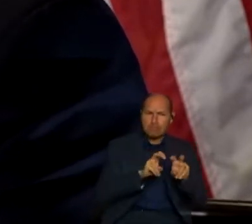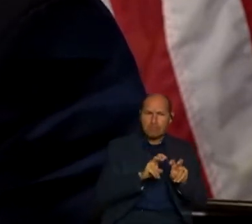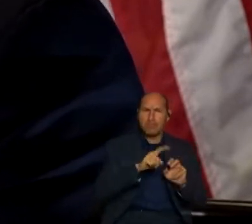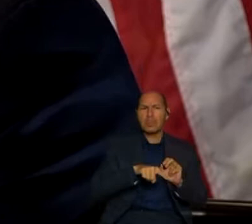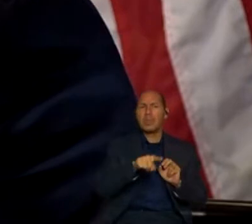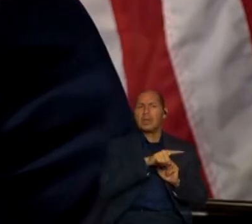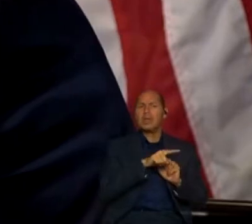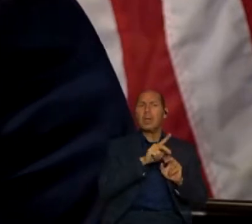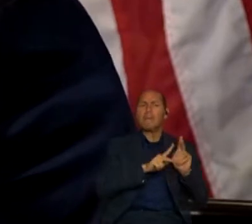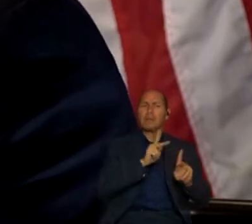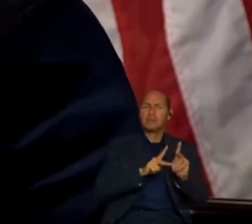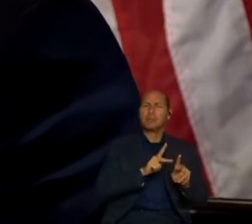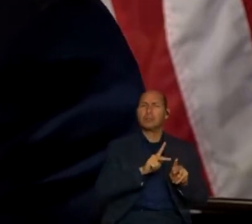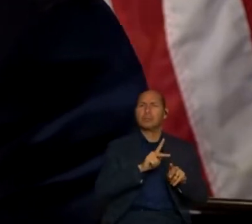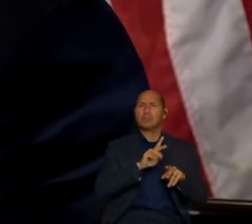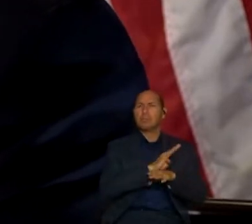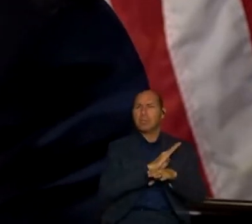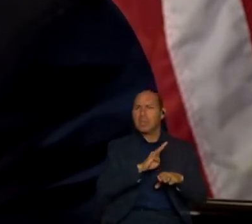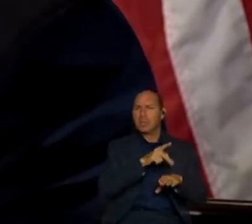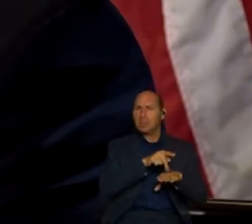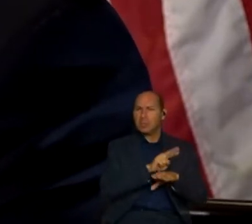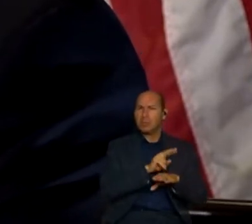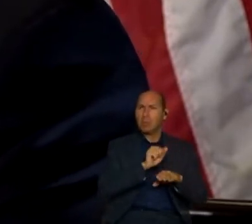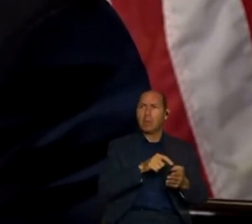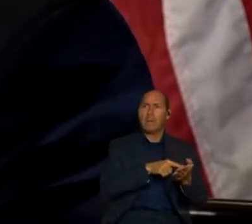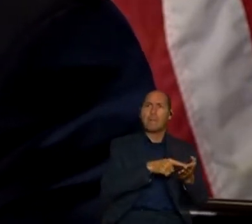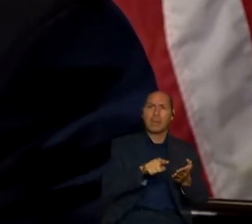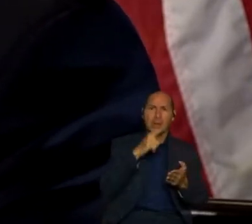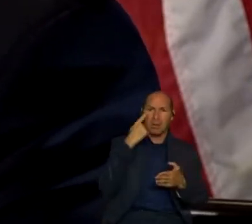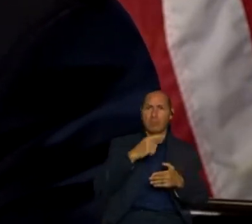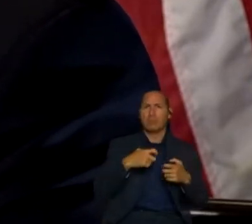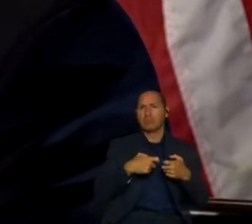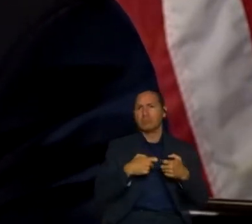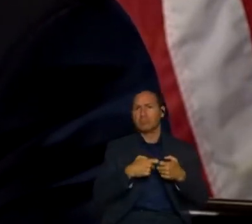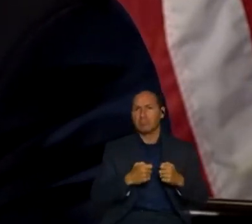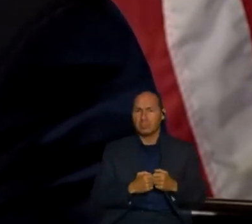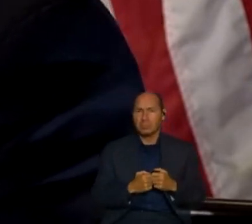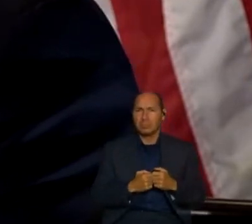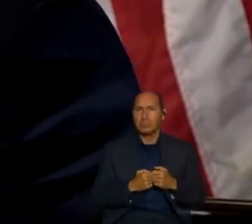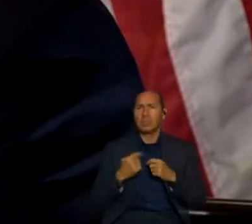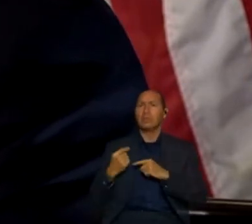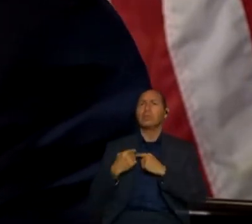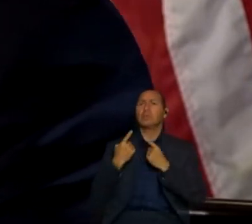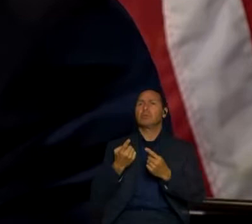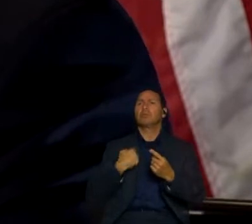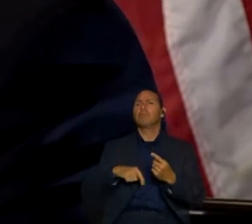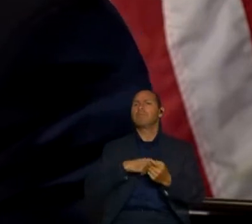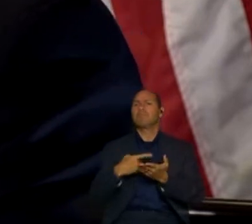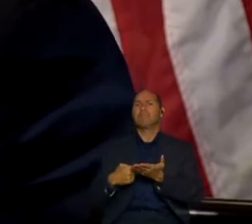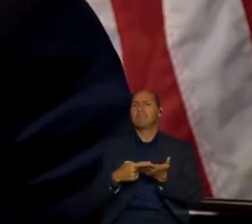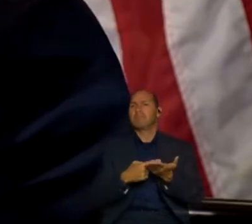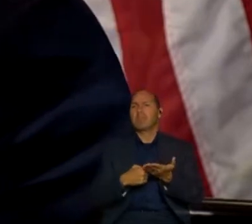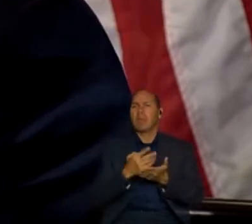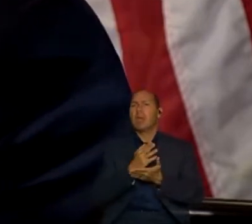electricity. Now, commentators in the past week in particular have been discussing some of the terms